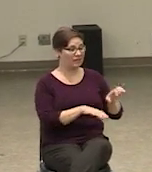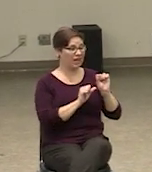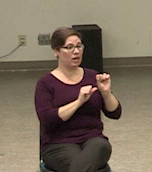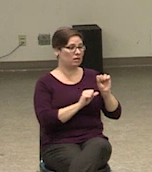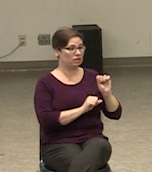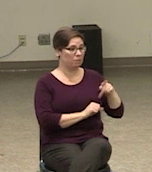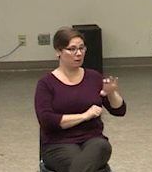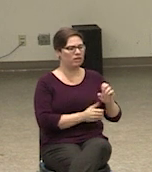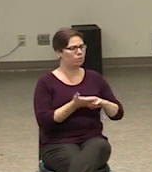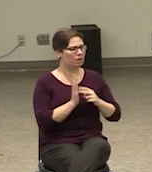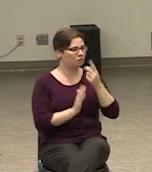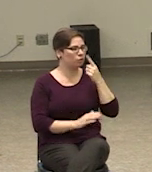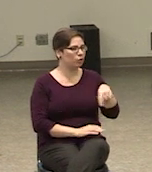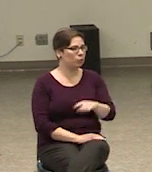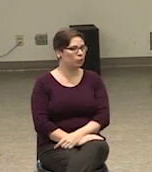Anyone?